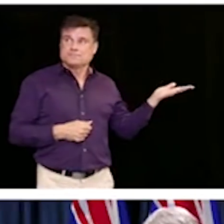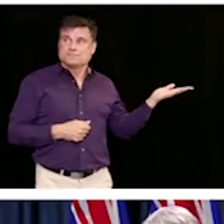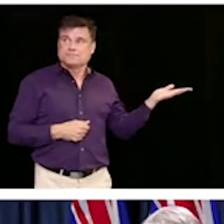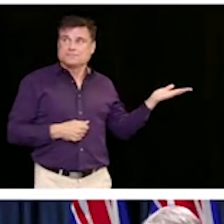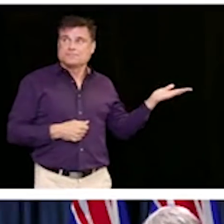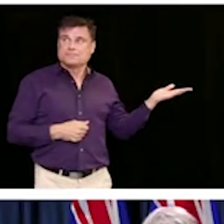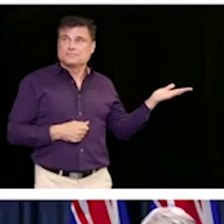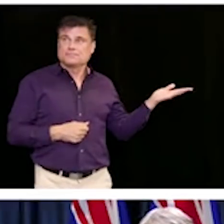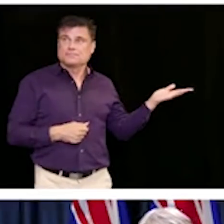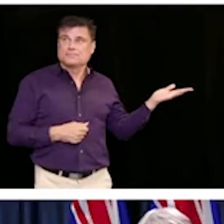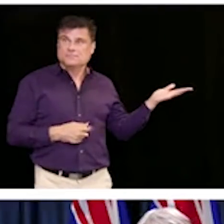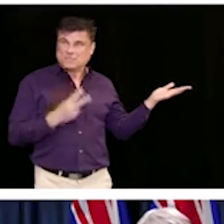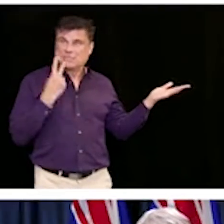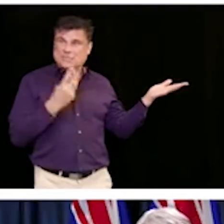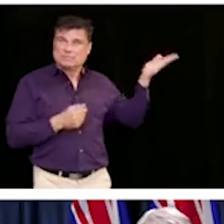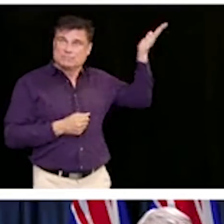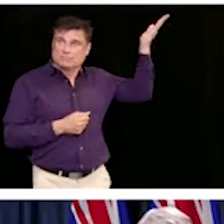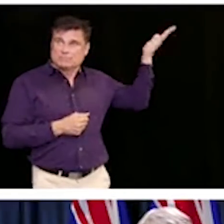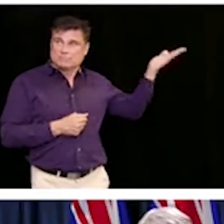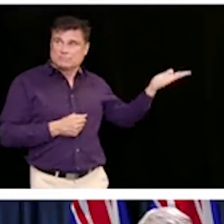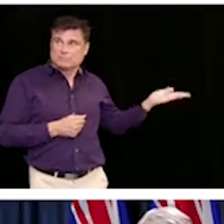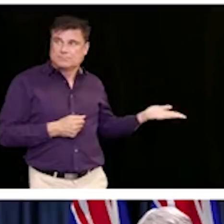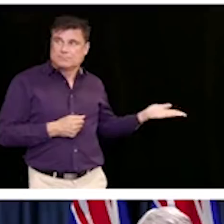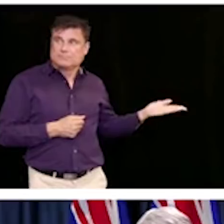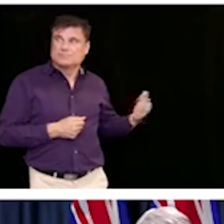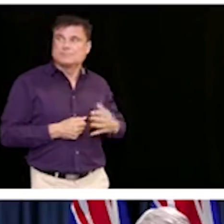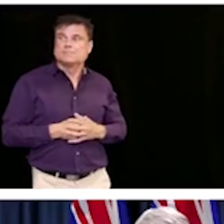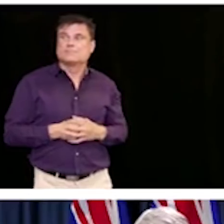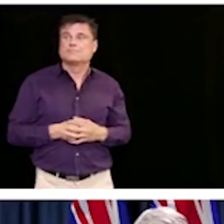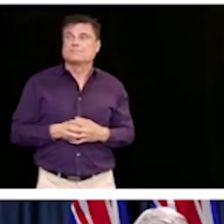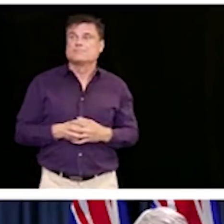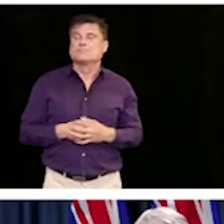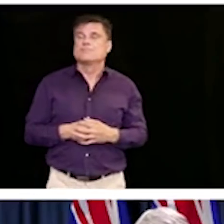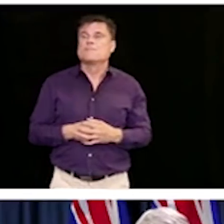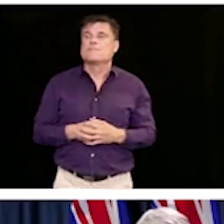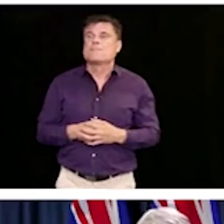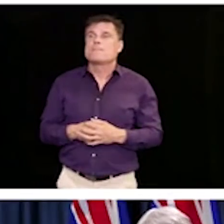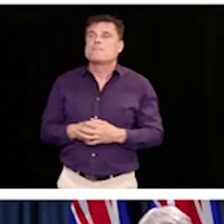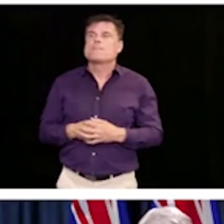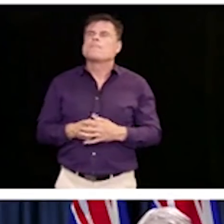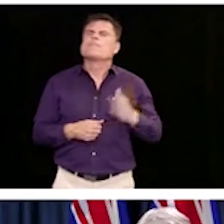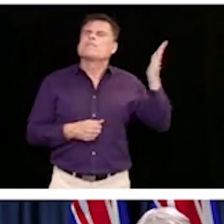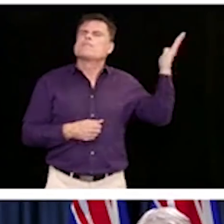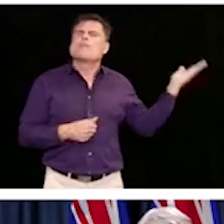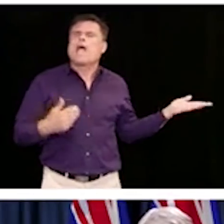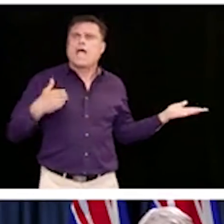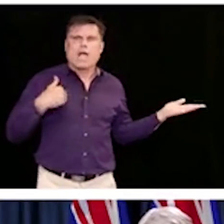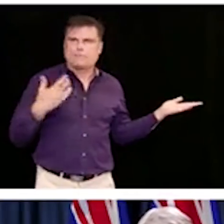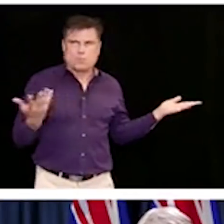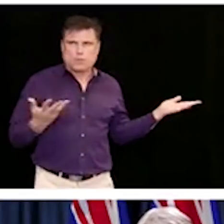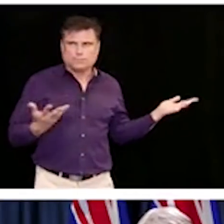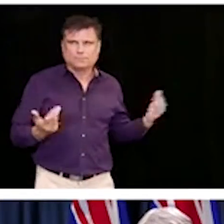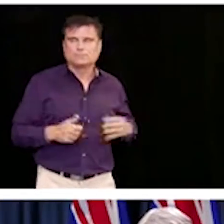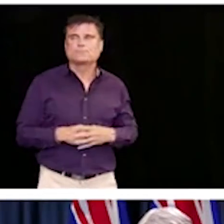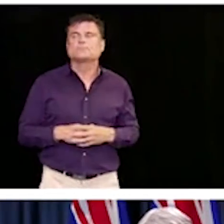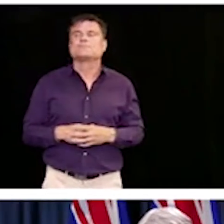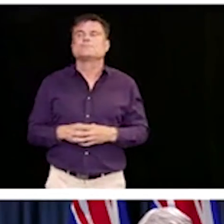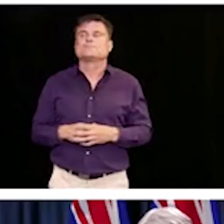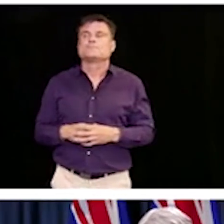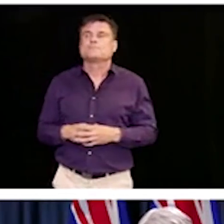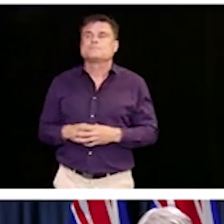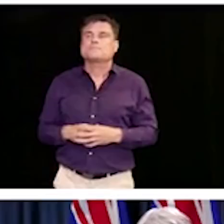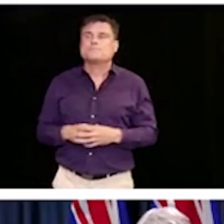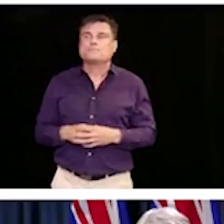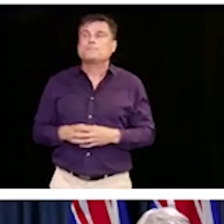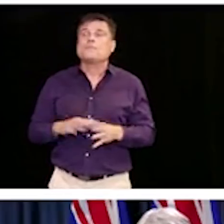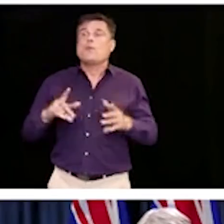So here you can just see the outline of our economic response, the pieces that are in place already, public accounts still to come, first quarterly to